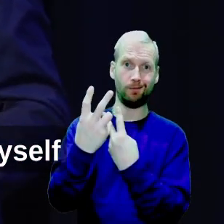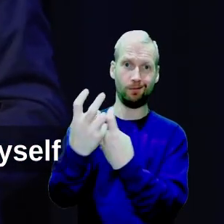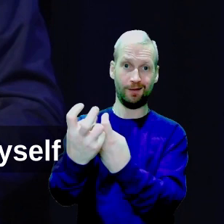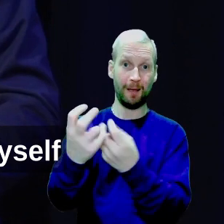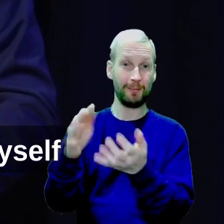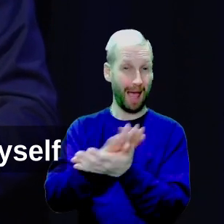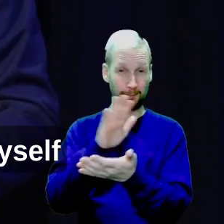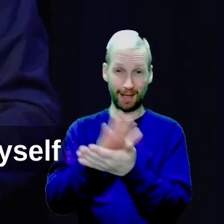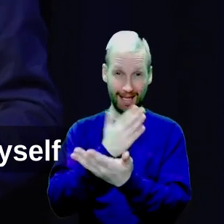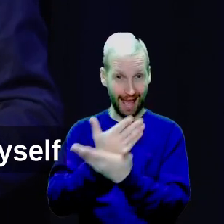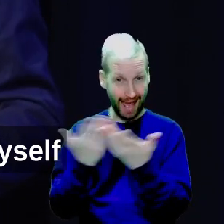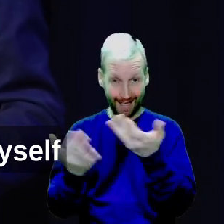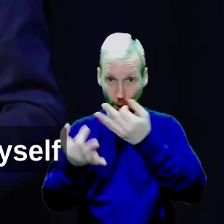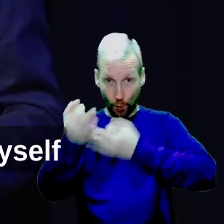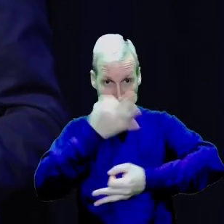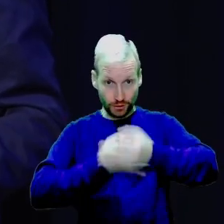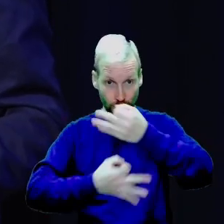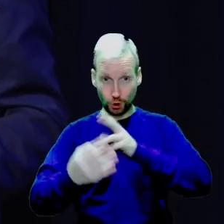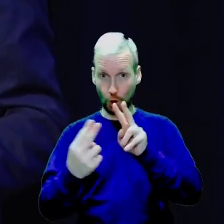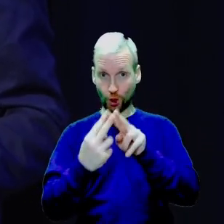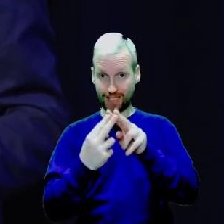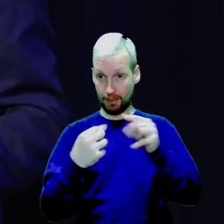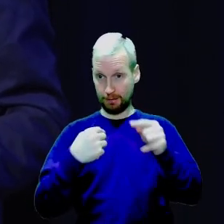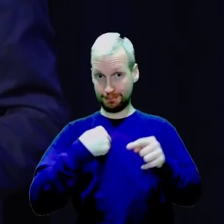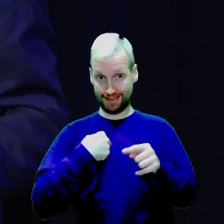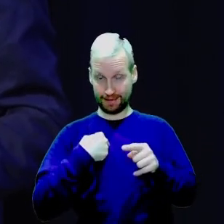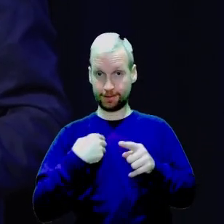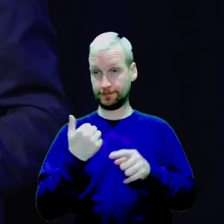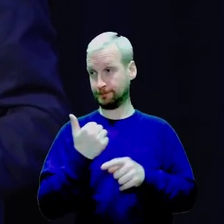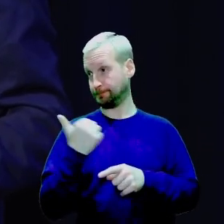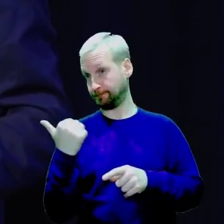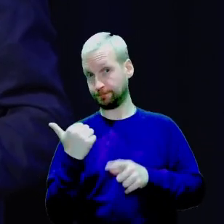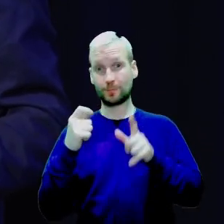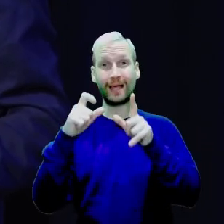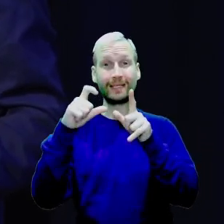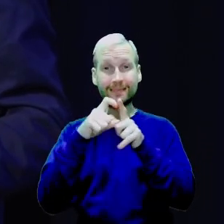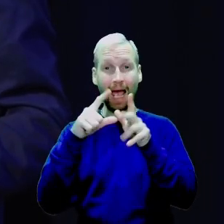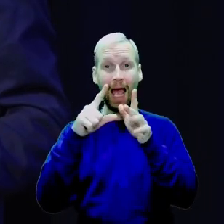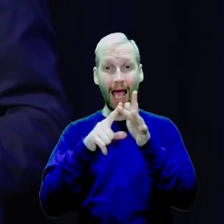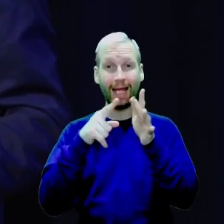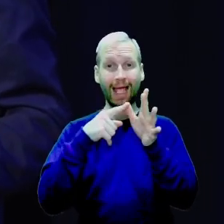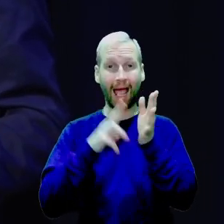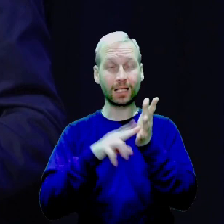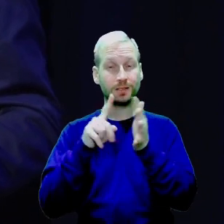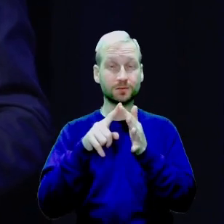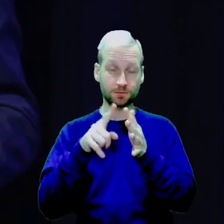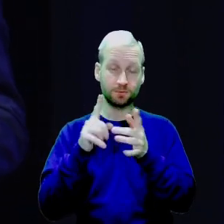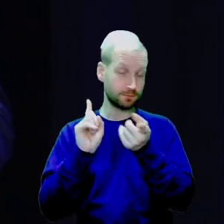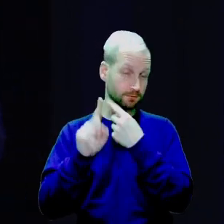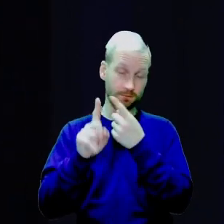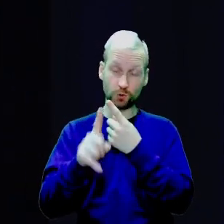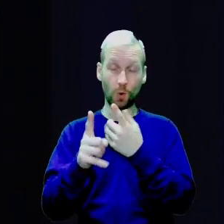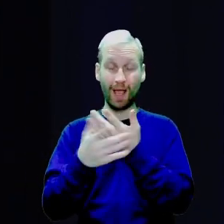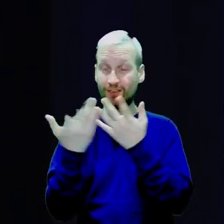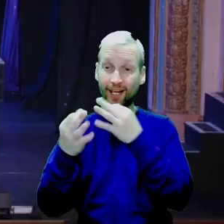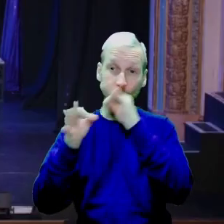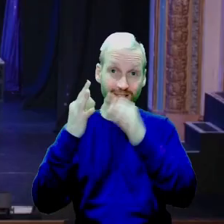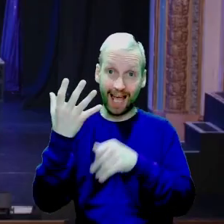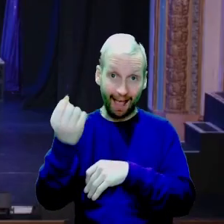to take any questions which myself and Diane you may wish to ask. So happy to take any questions now if there are